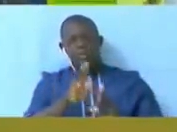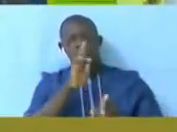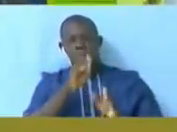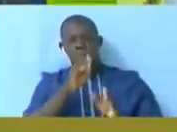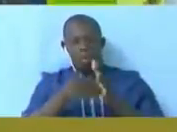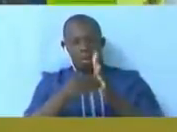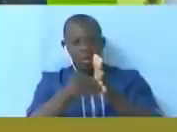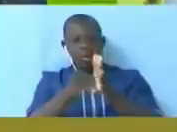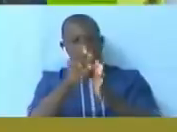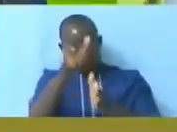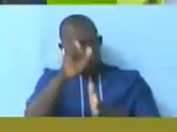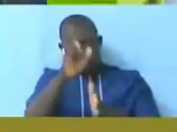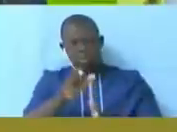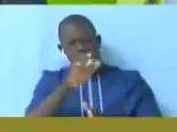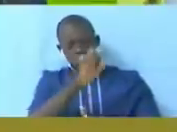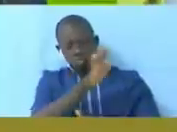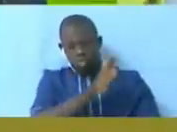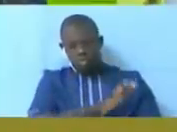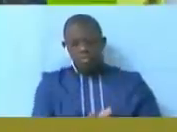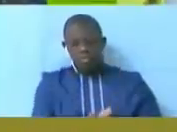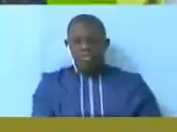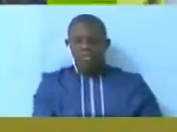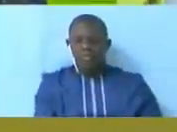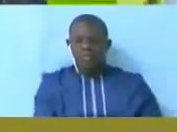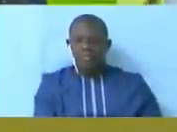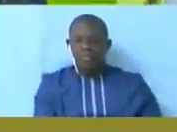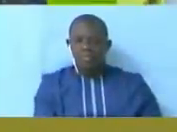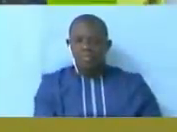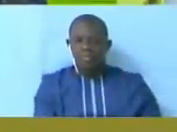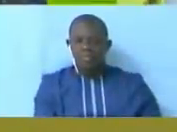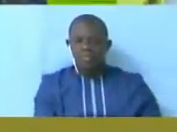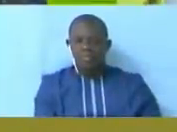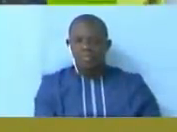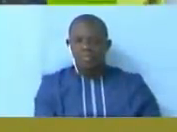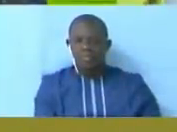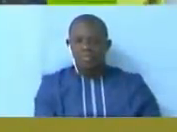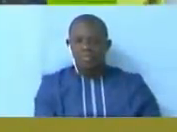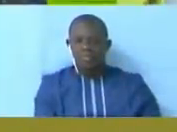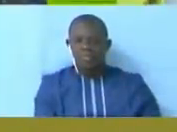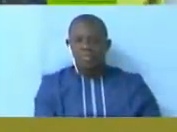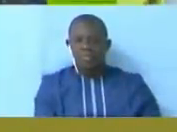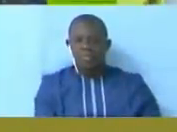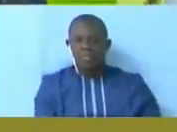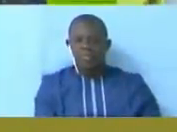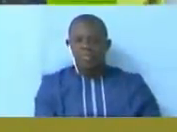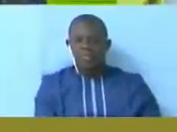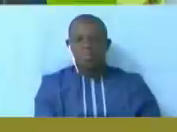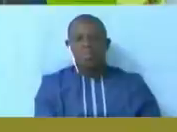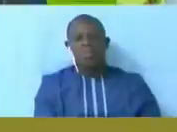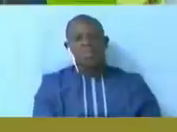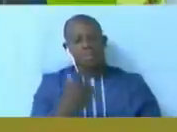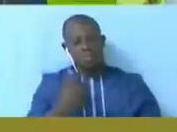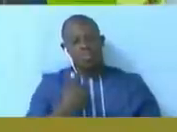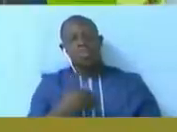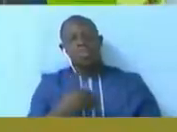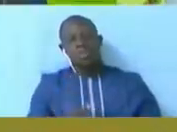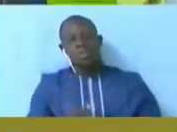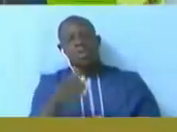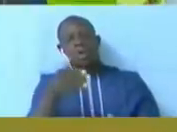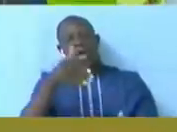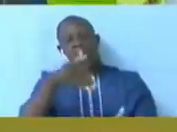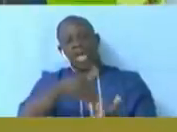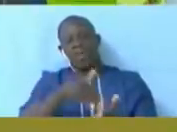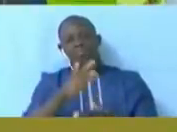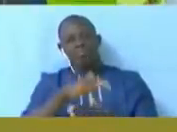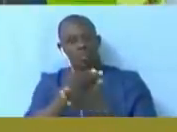mueti. They would come between the state and the citizens. And ibe kamo le mi